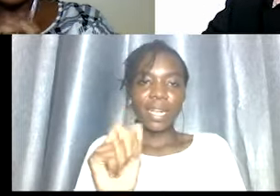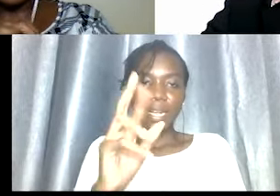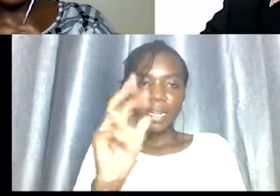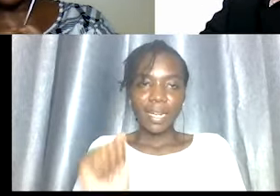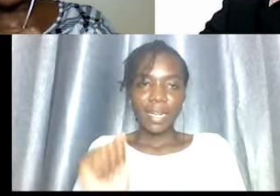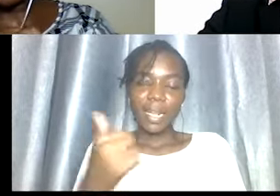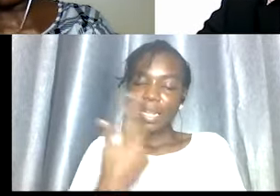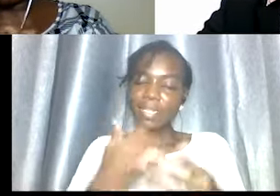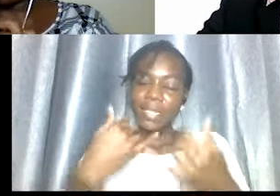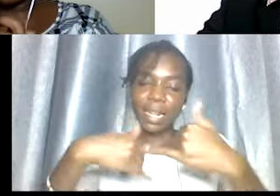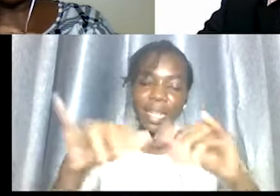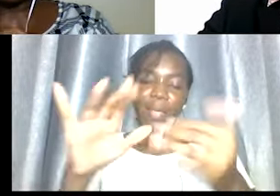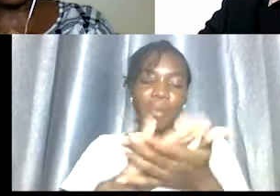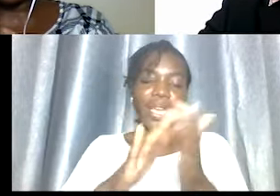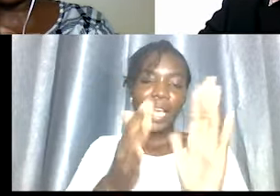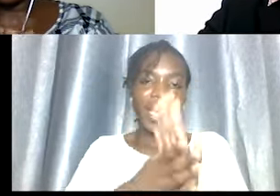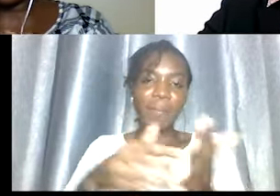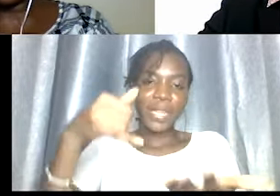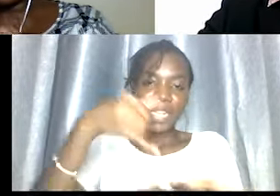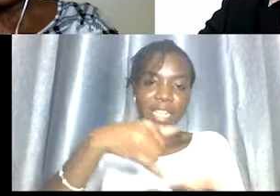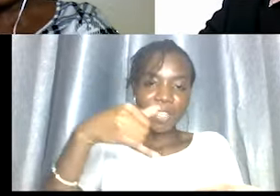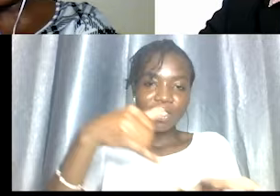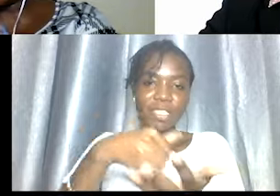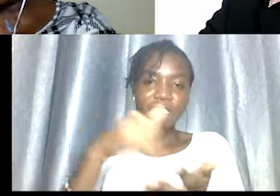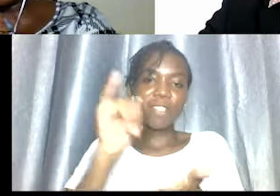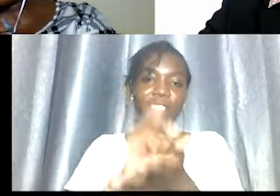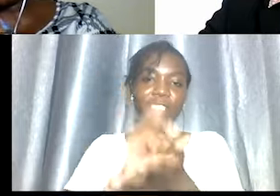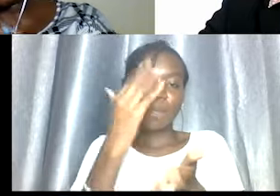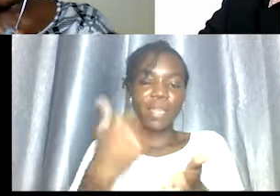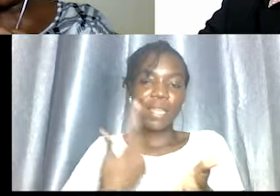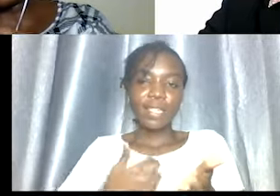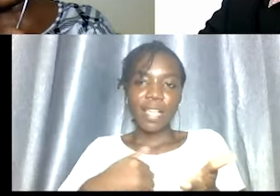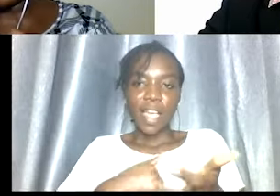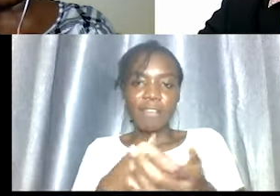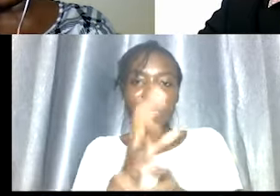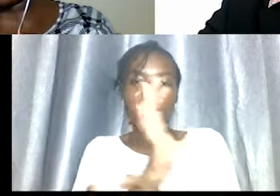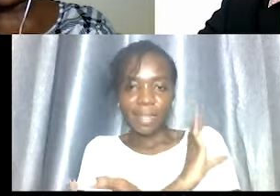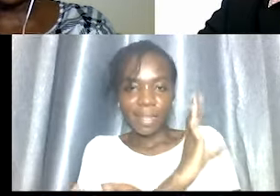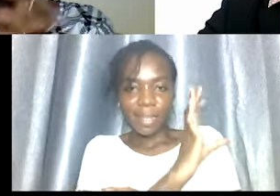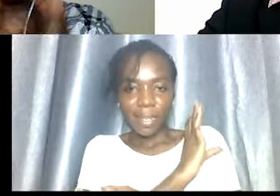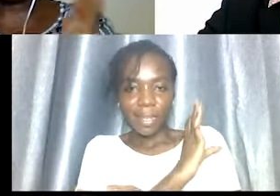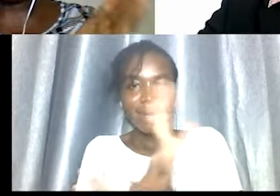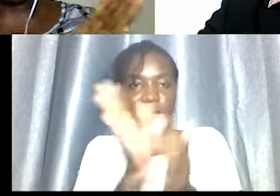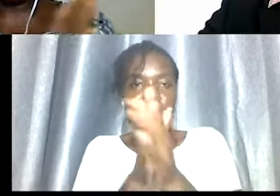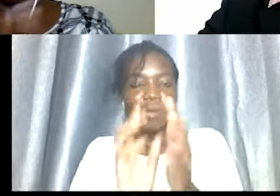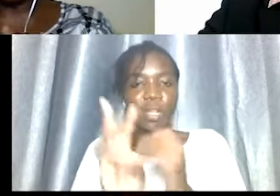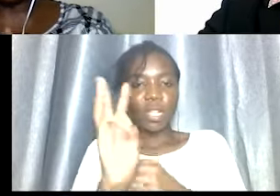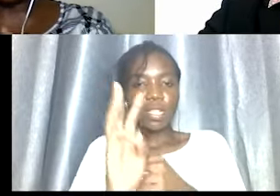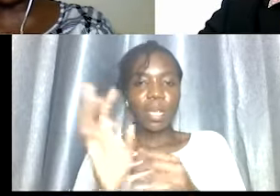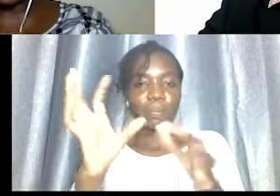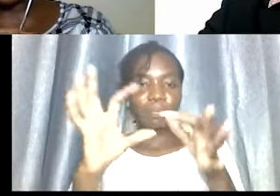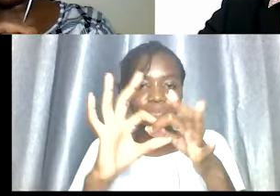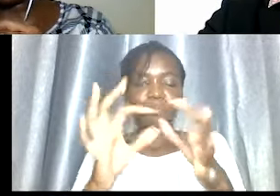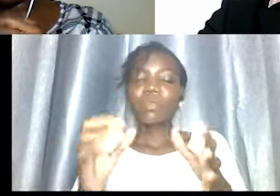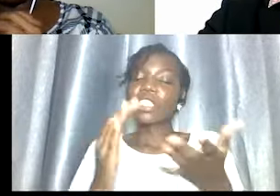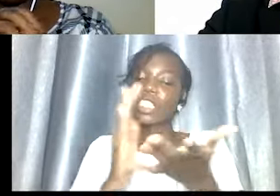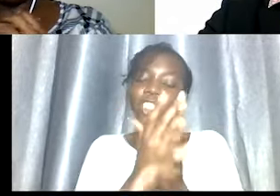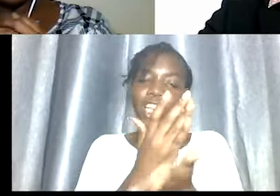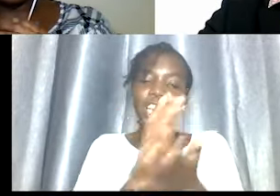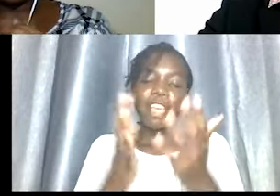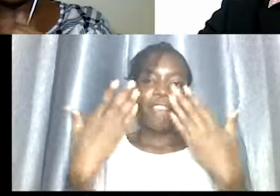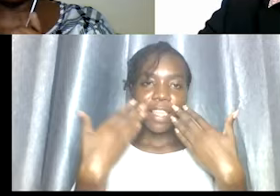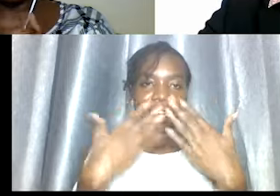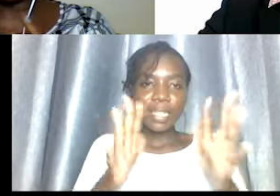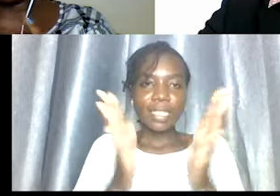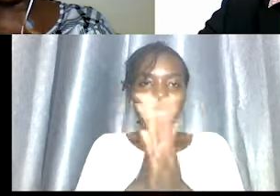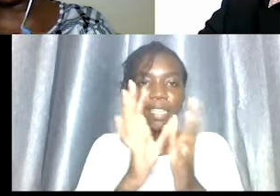can, and that is why we have Catherine Sidandi. So the WhatsApp link has been shared. If you need to take advantage of the